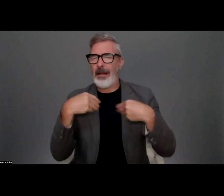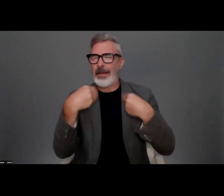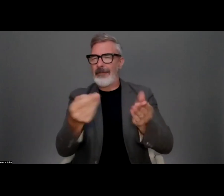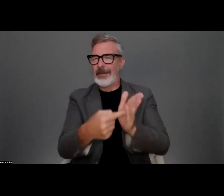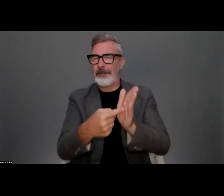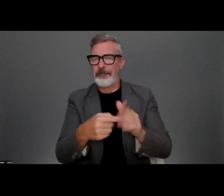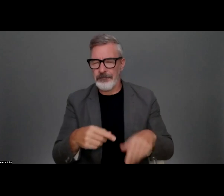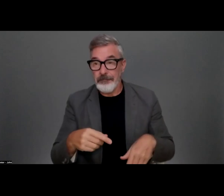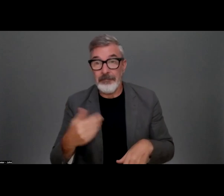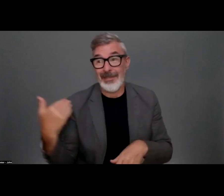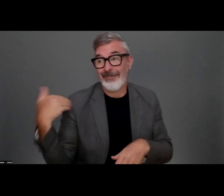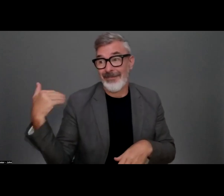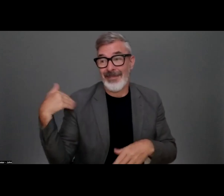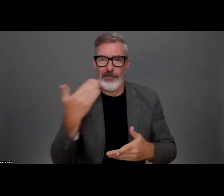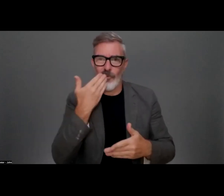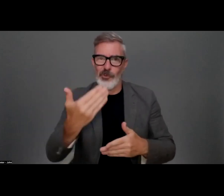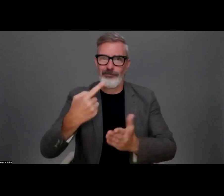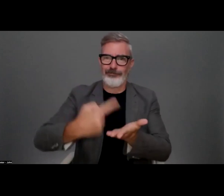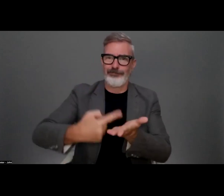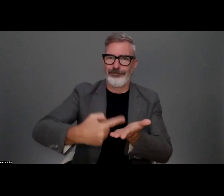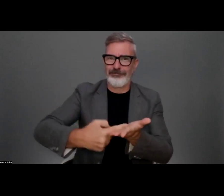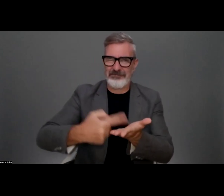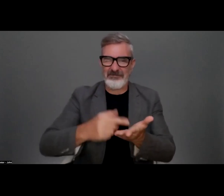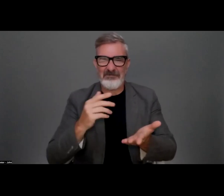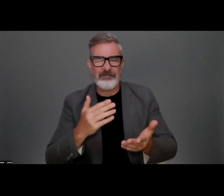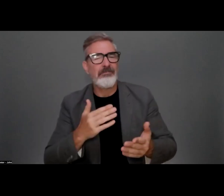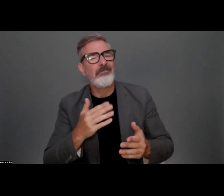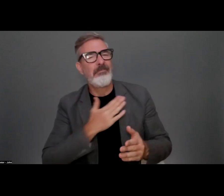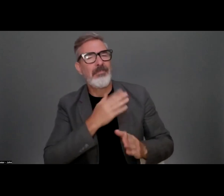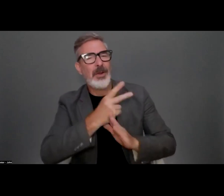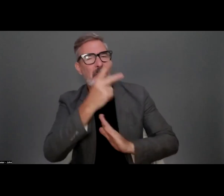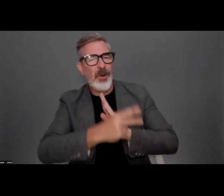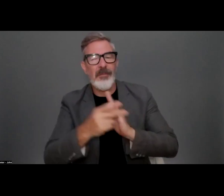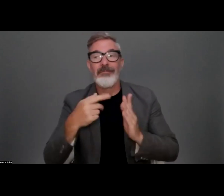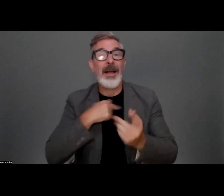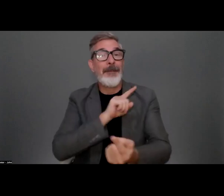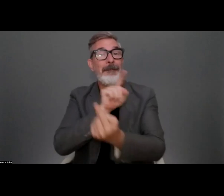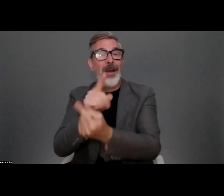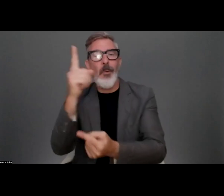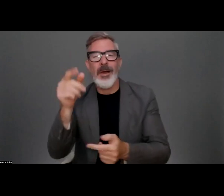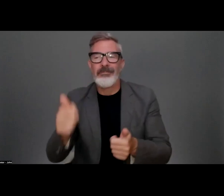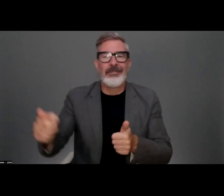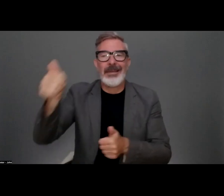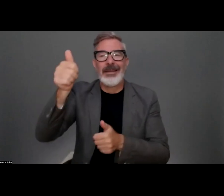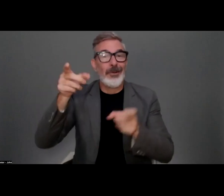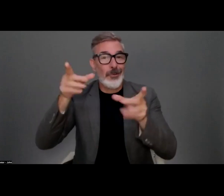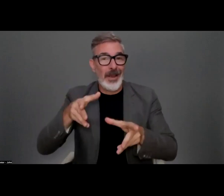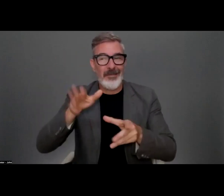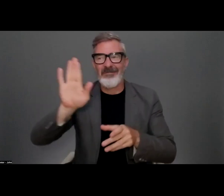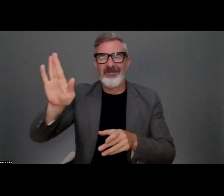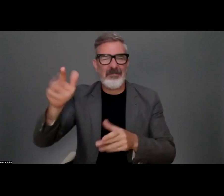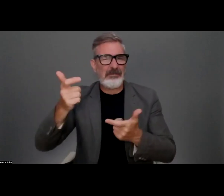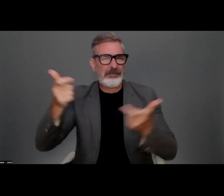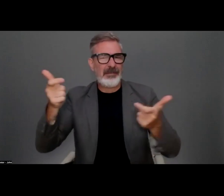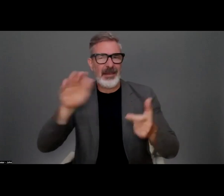about our program in supporting apprentices with an executive director of a national organization. And I happen to